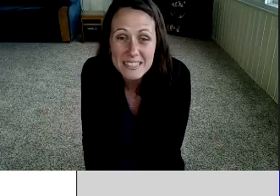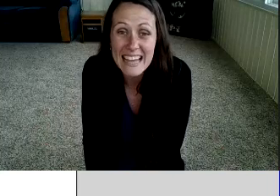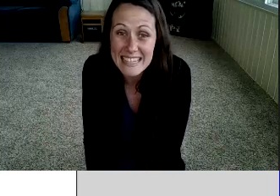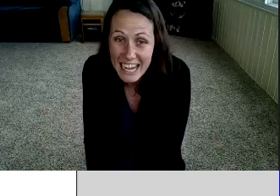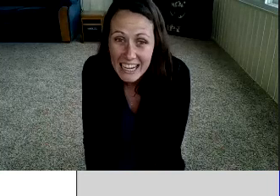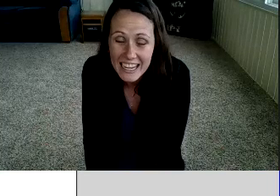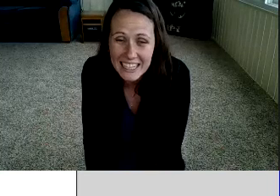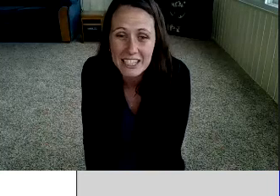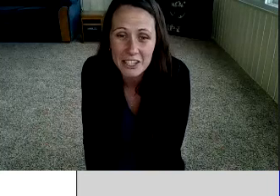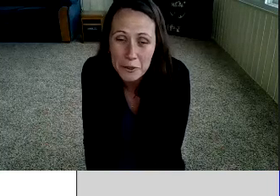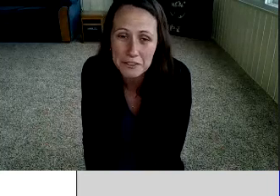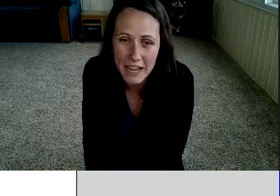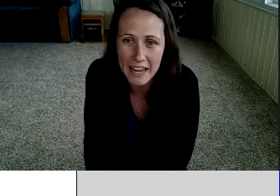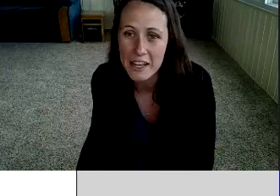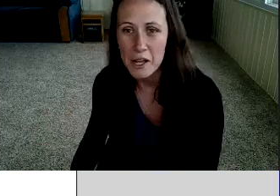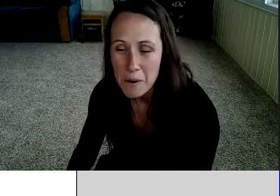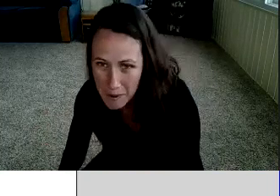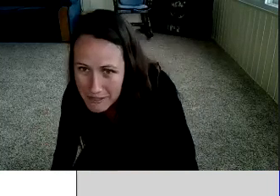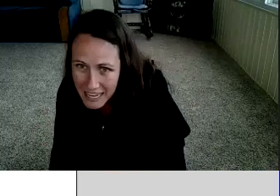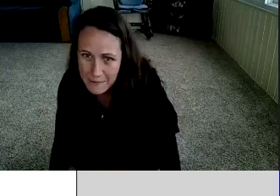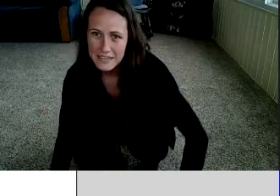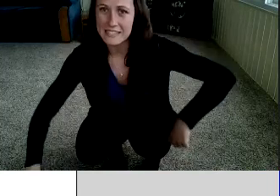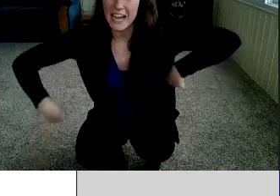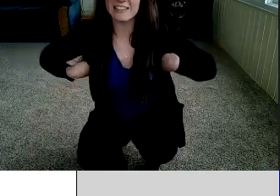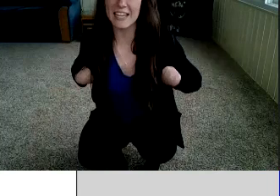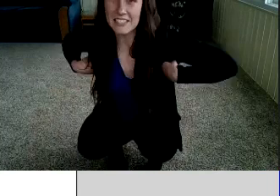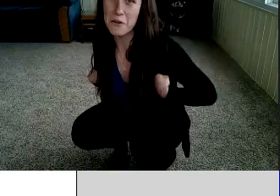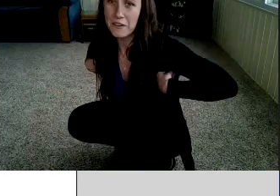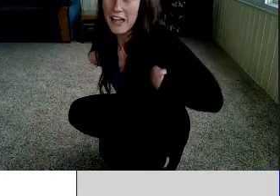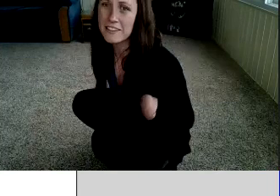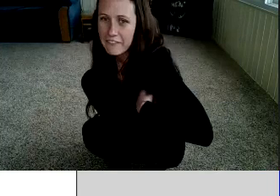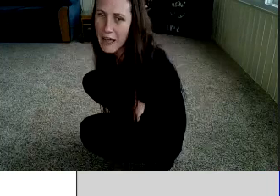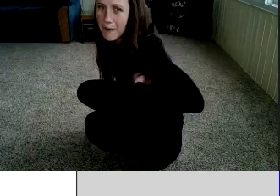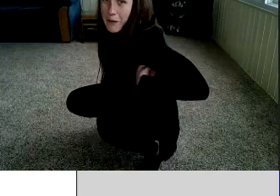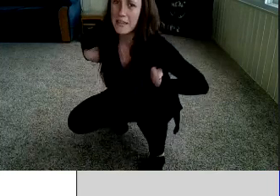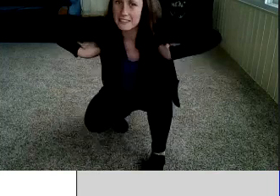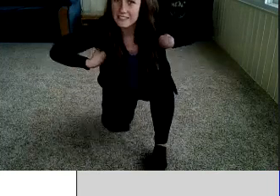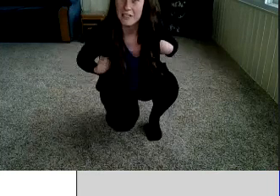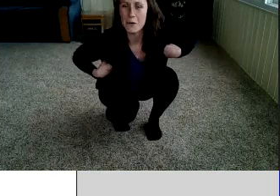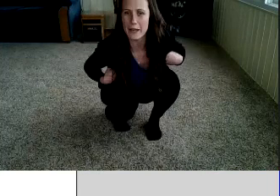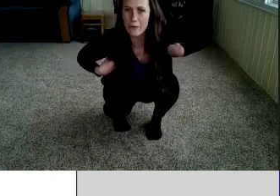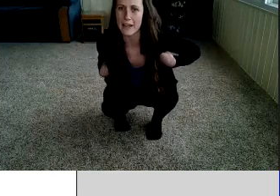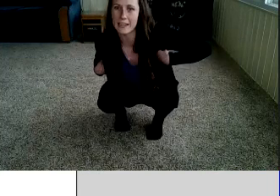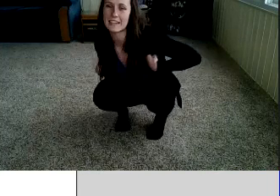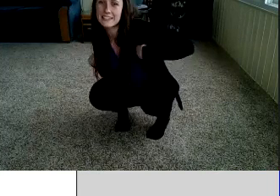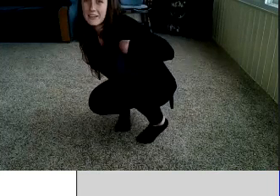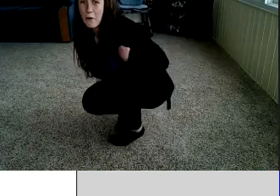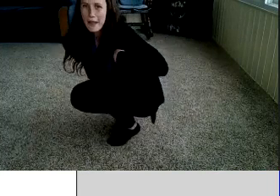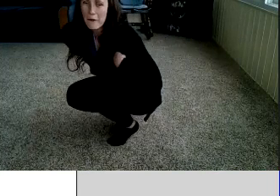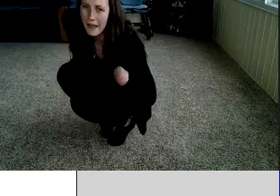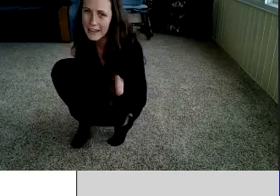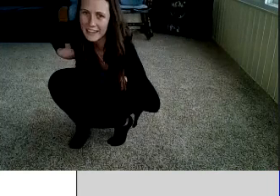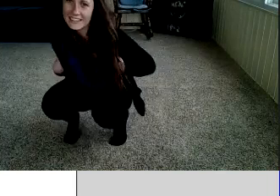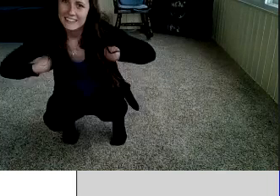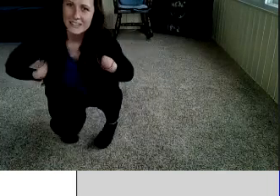If you said duck, you're right. When we pretend to be a duck, let's go around and flap our wings. Quack, quack,